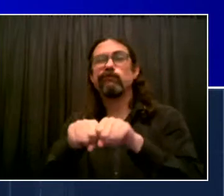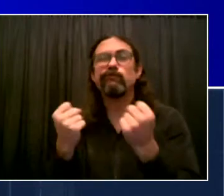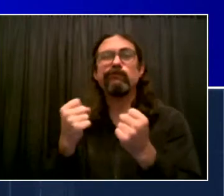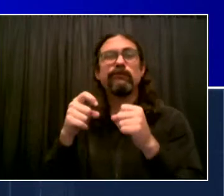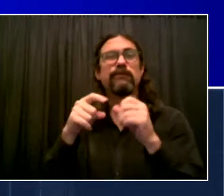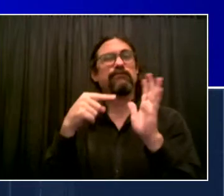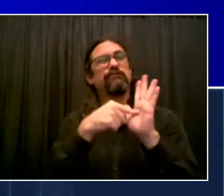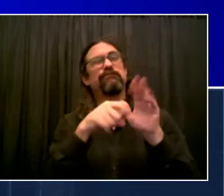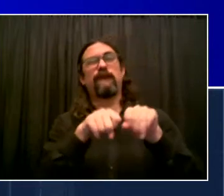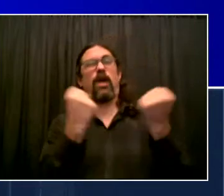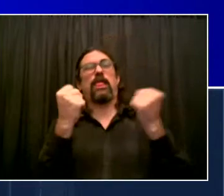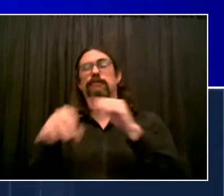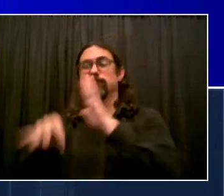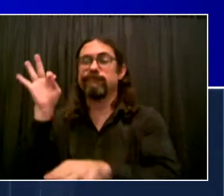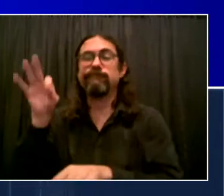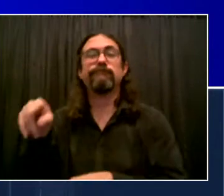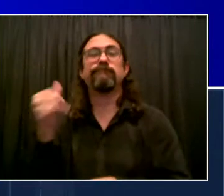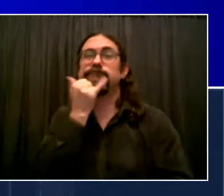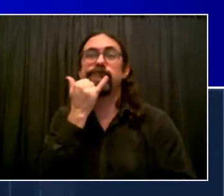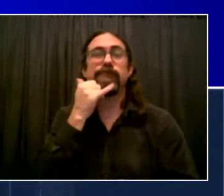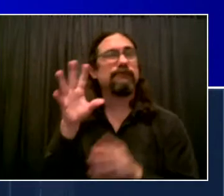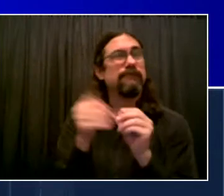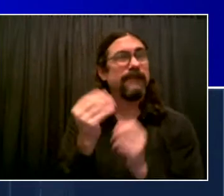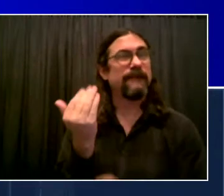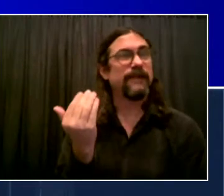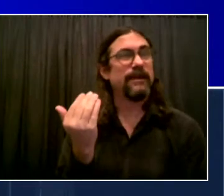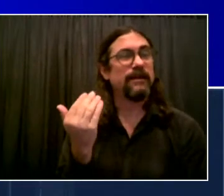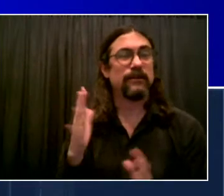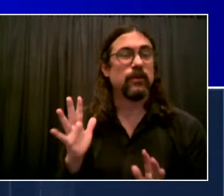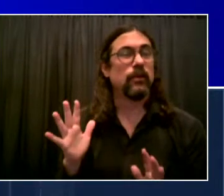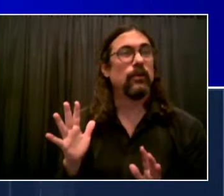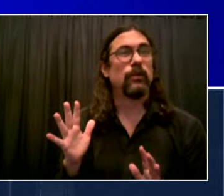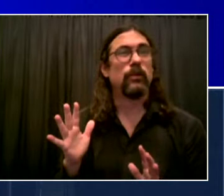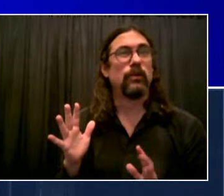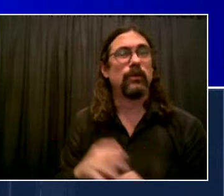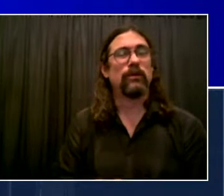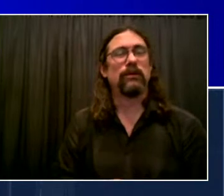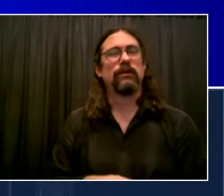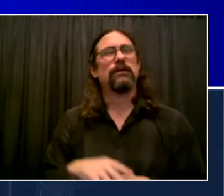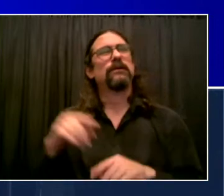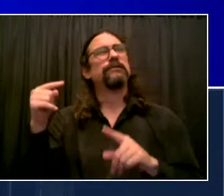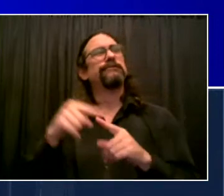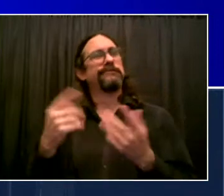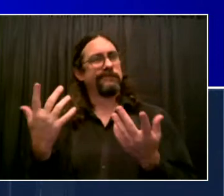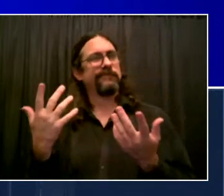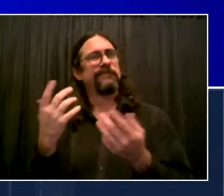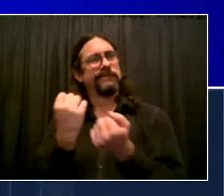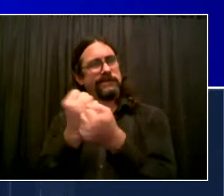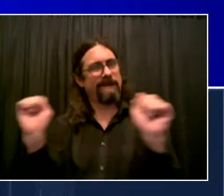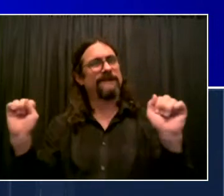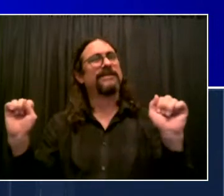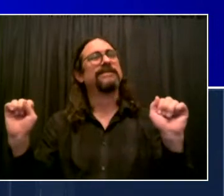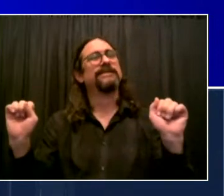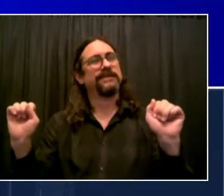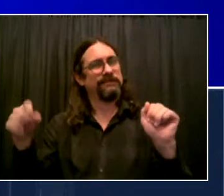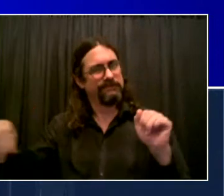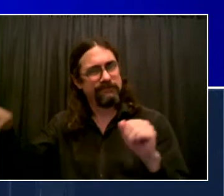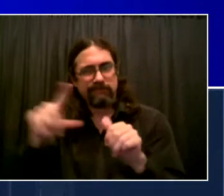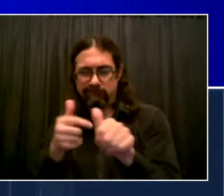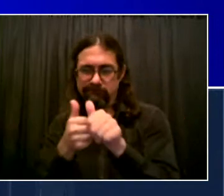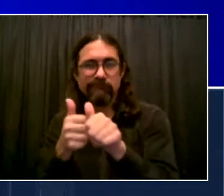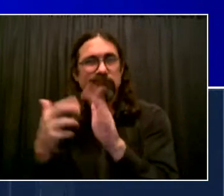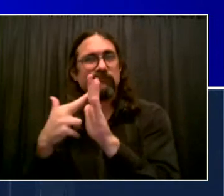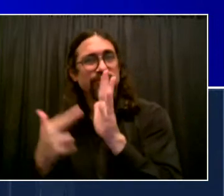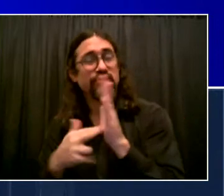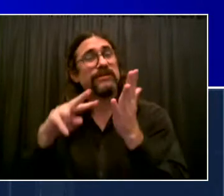customers. They had questions, they needed help, we gave it to them, and they made it work. Very, very few problems. And